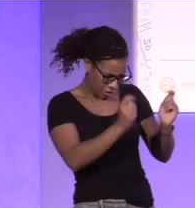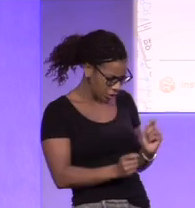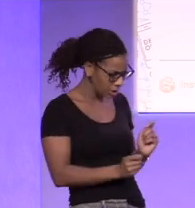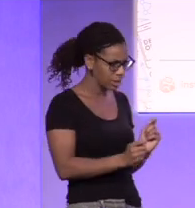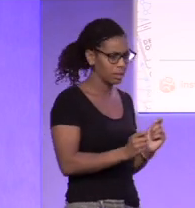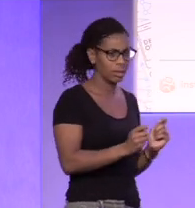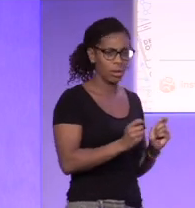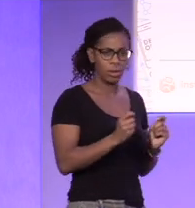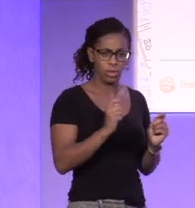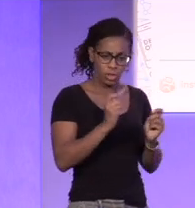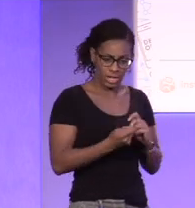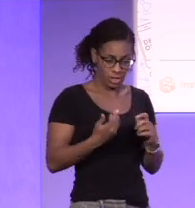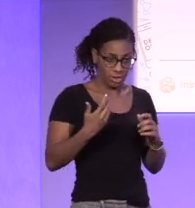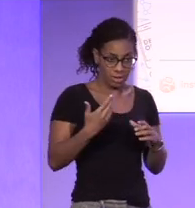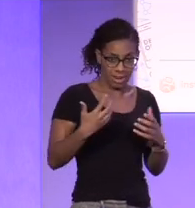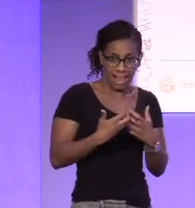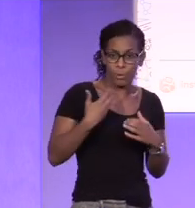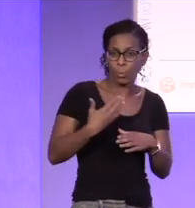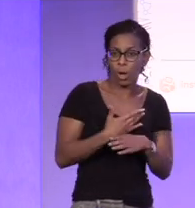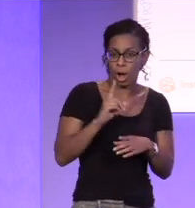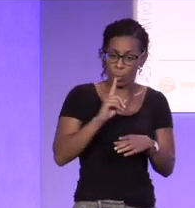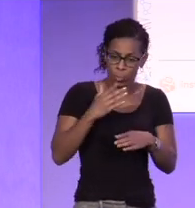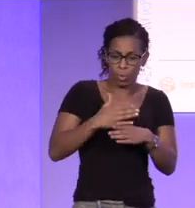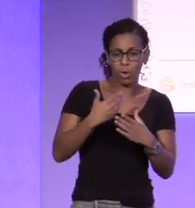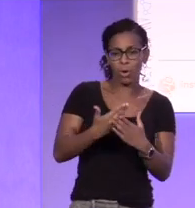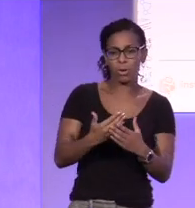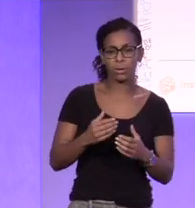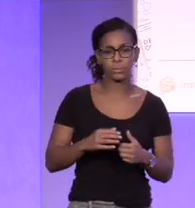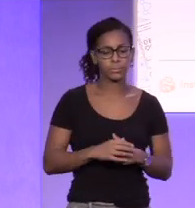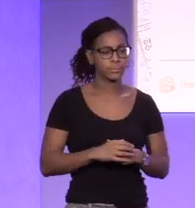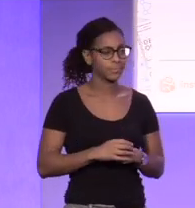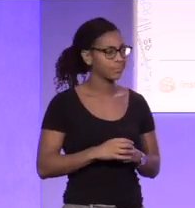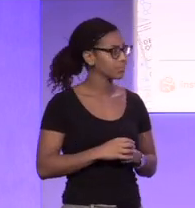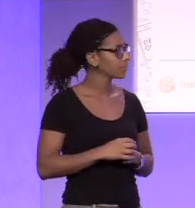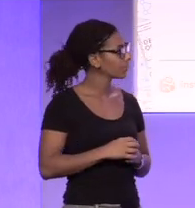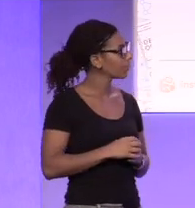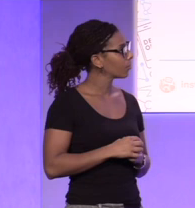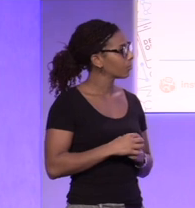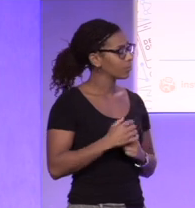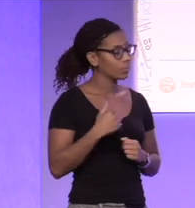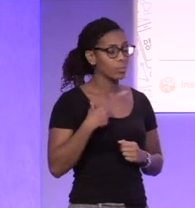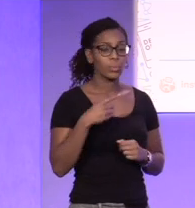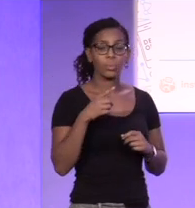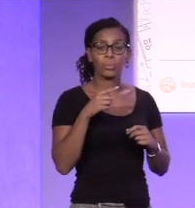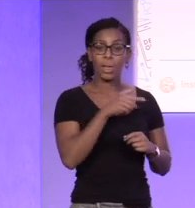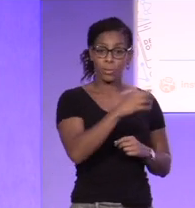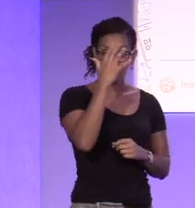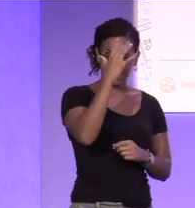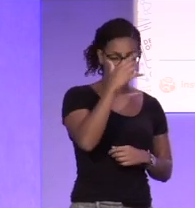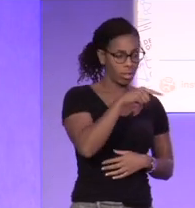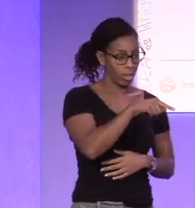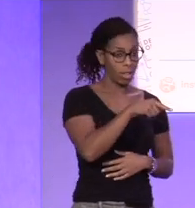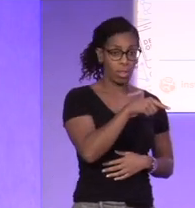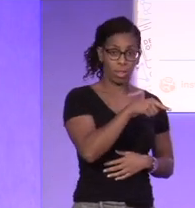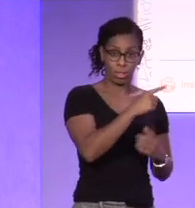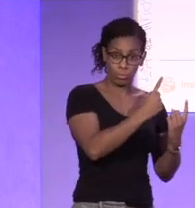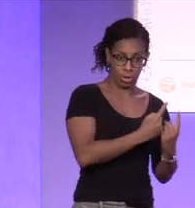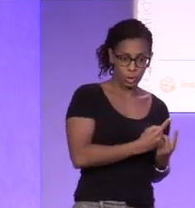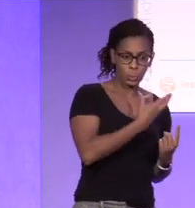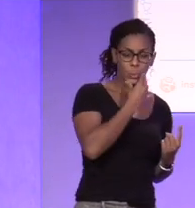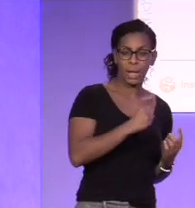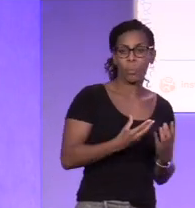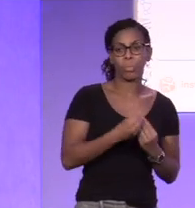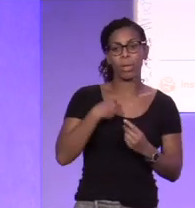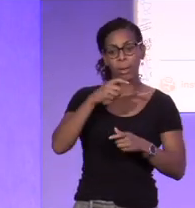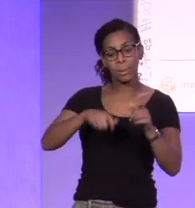work. The second thing we decided to do was to take this same principle and apply it to our people as well. Aggregate all of that knowledge